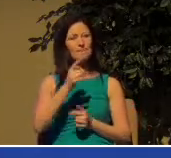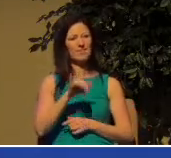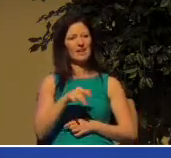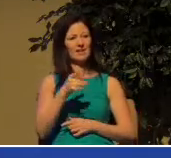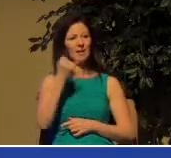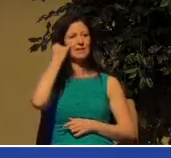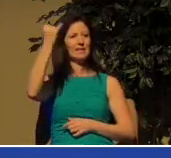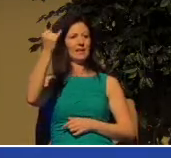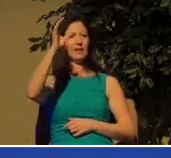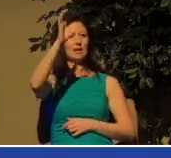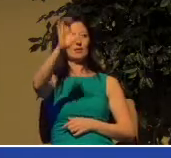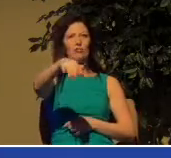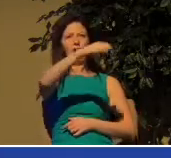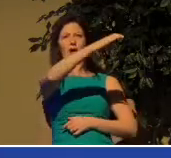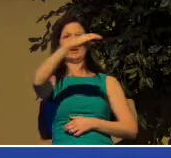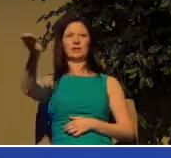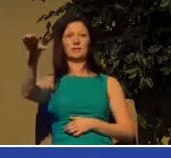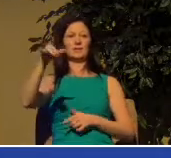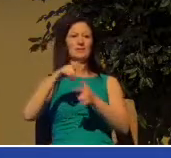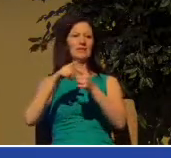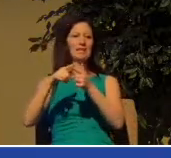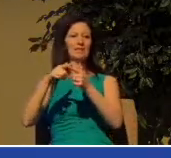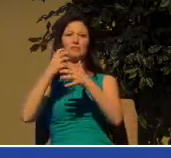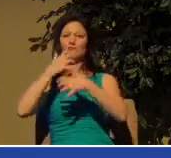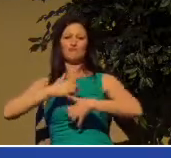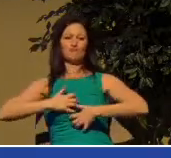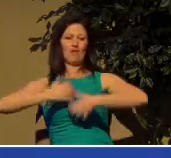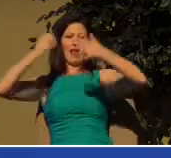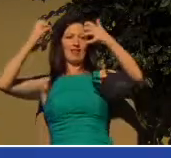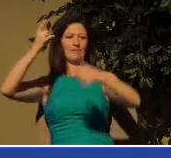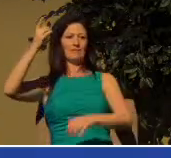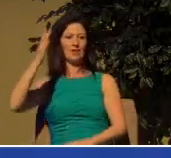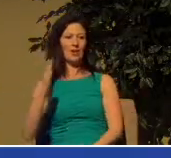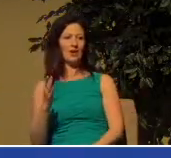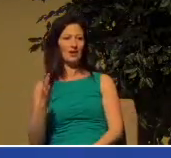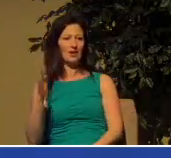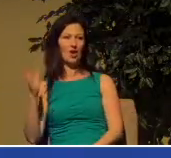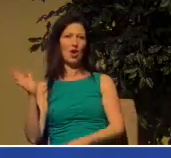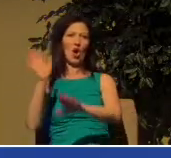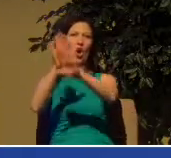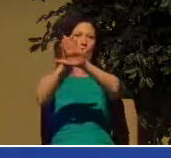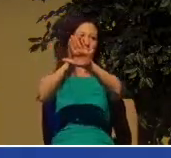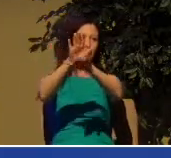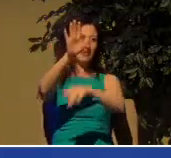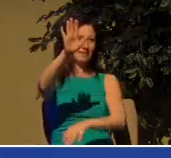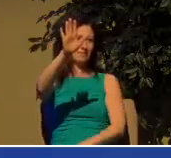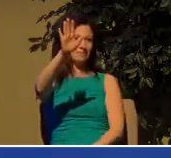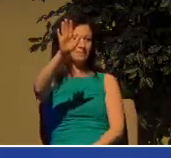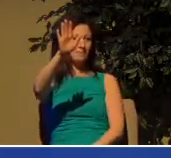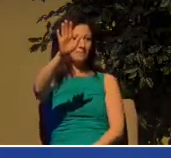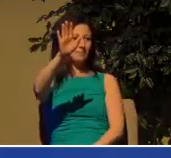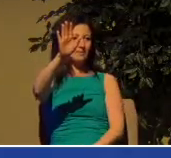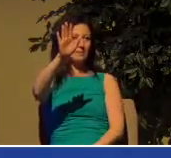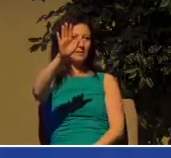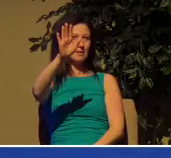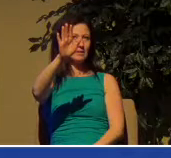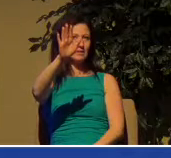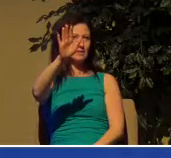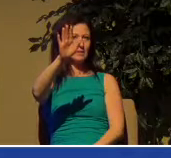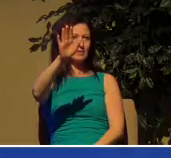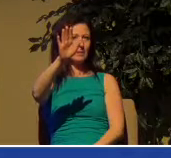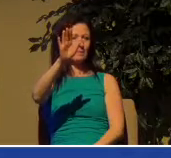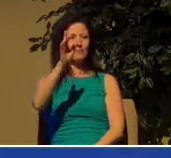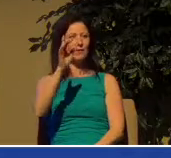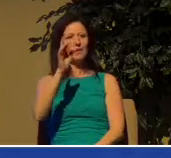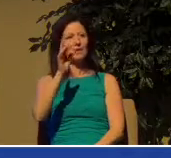by God. The Messiah was to have God's favor, God's anointing, not God turning His